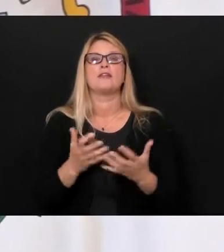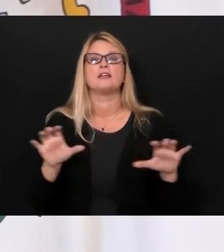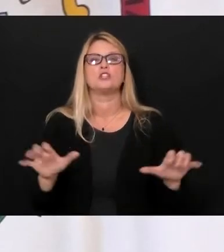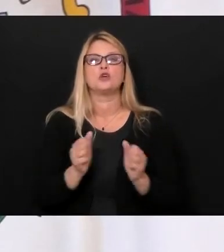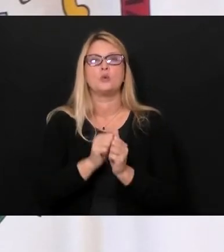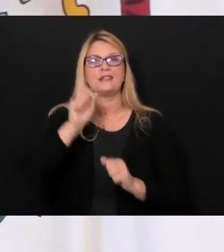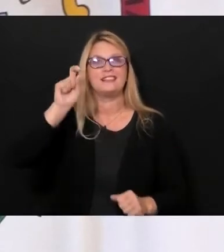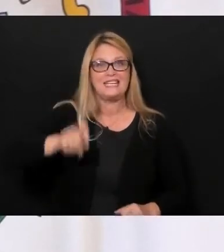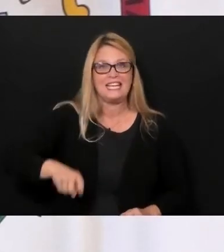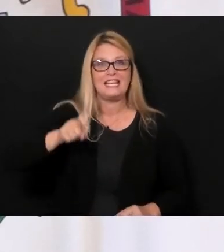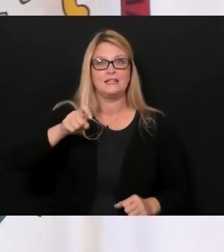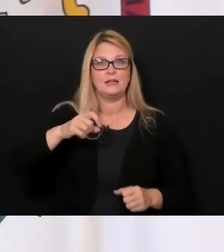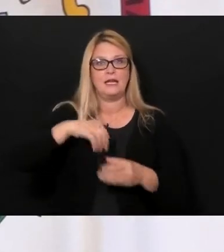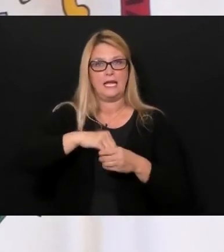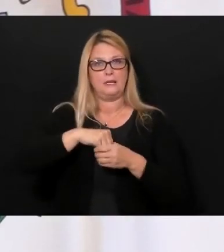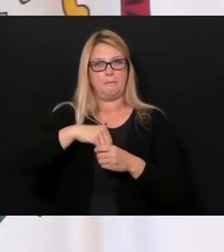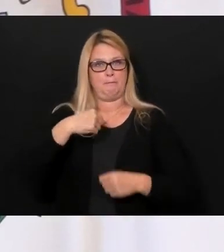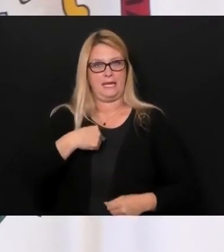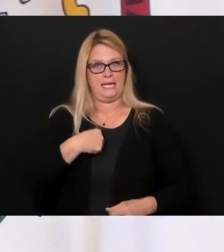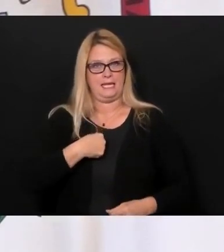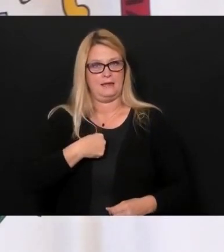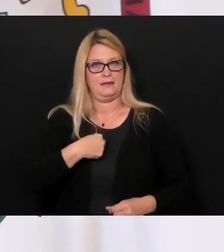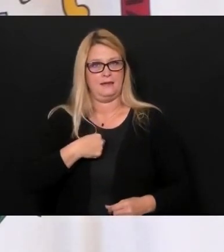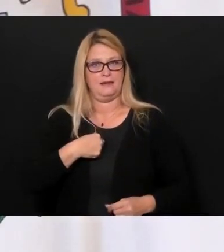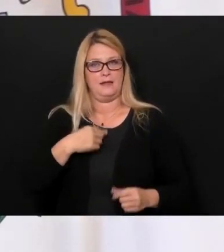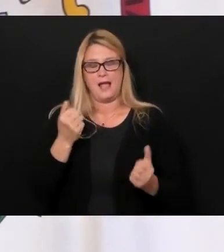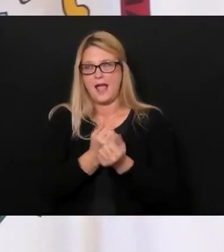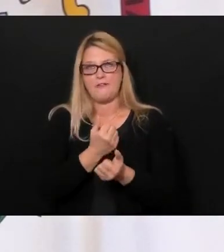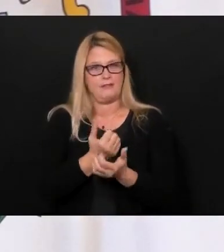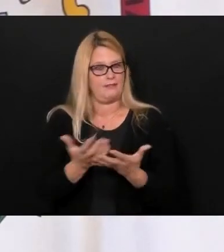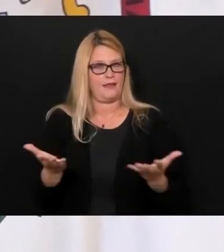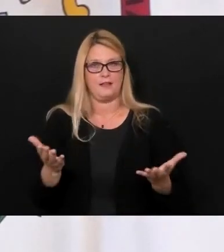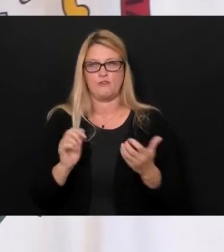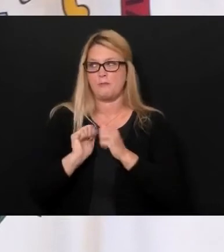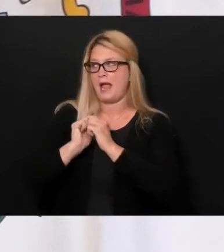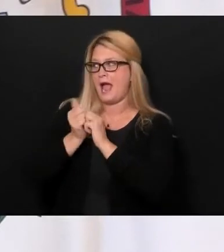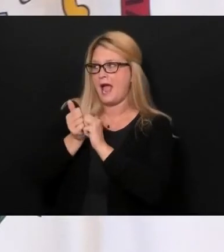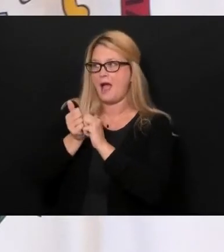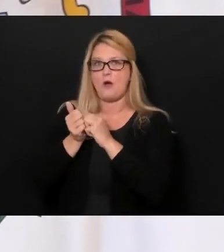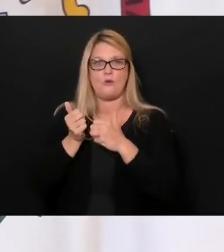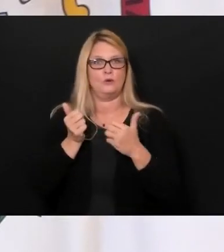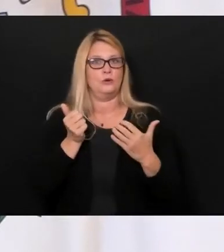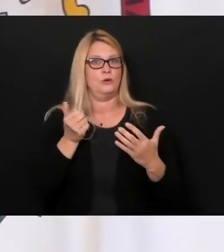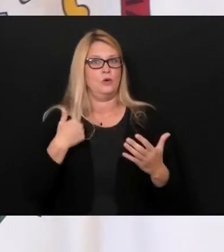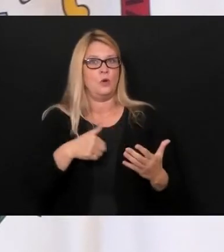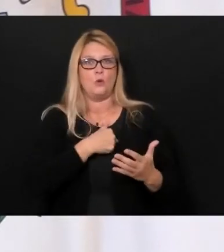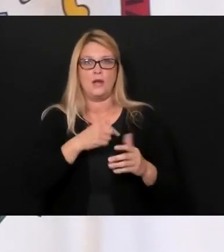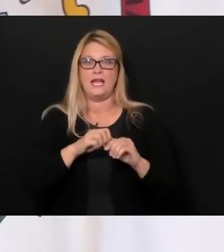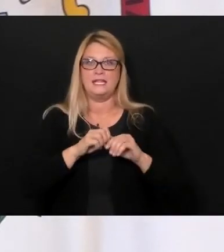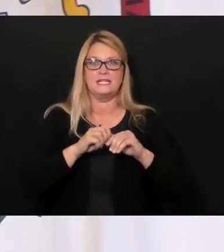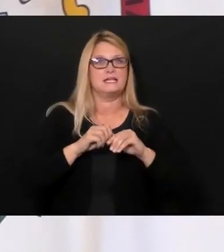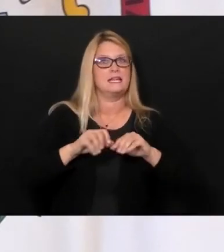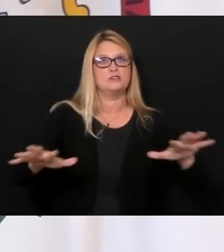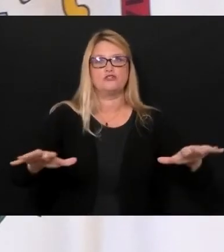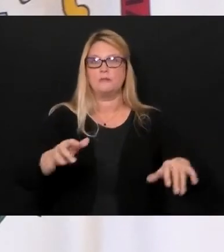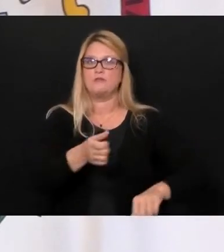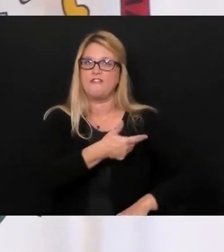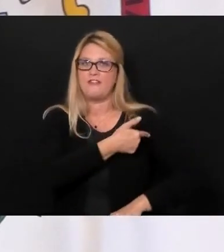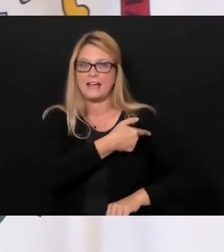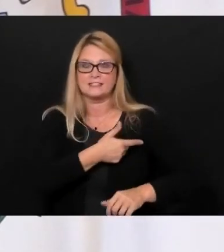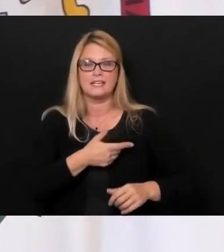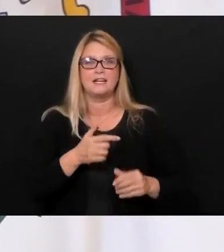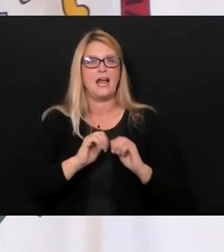with all in me, every single thing, from how we distribute the vaccines